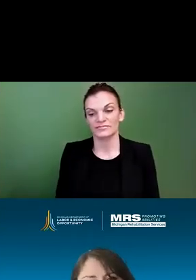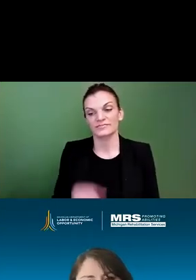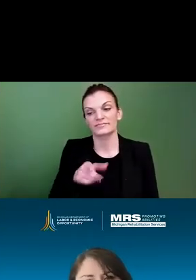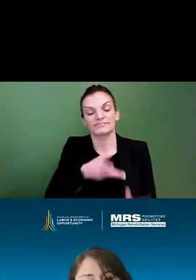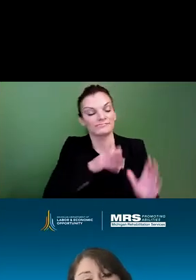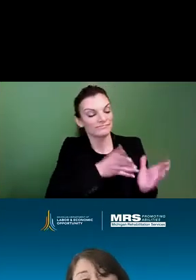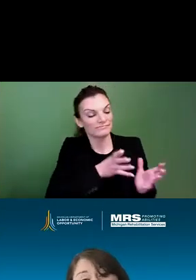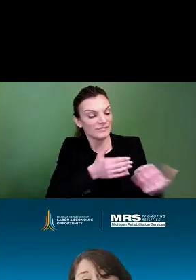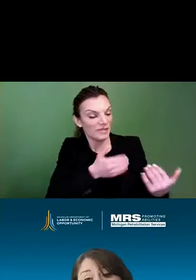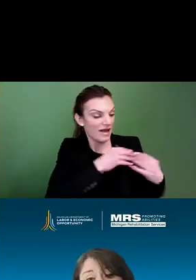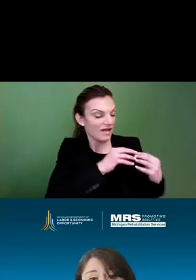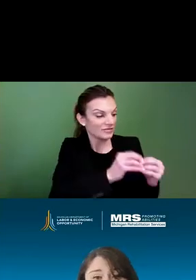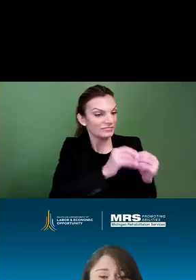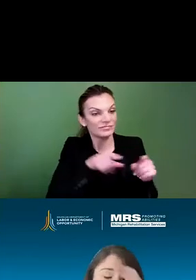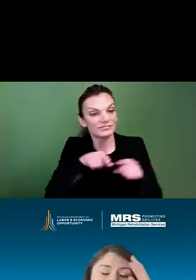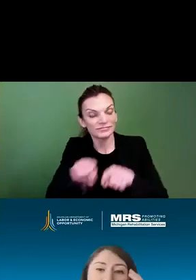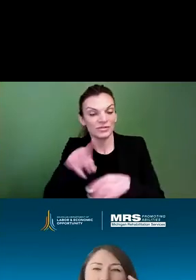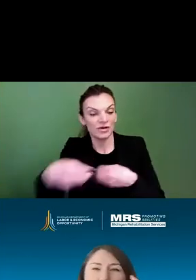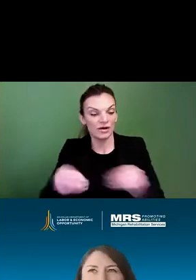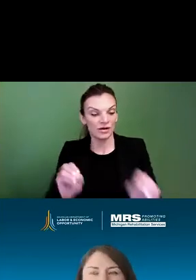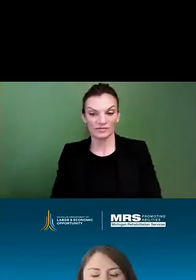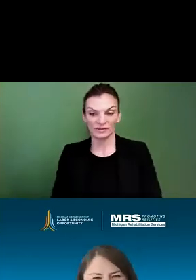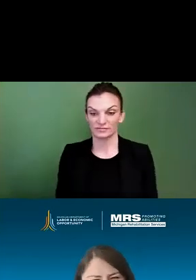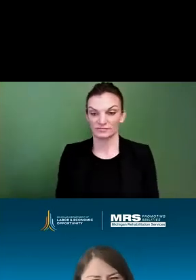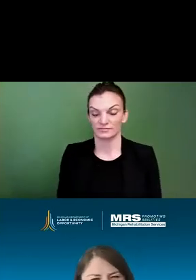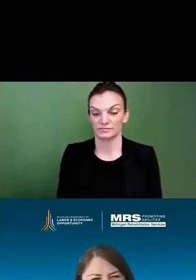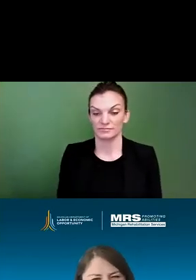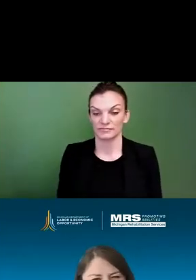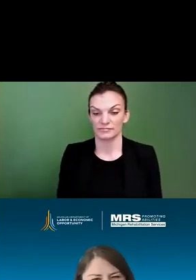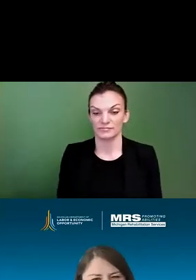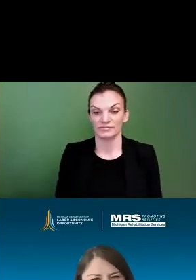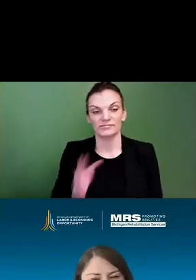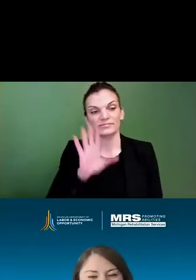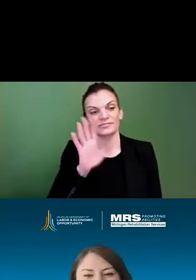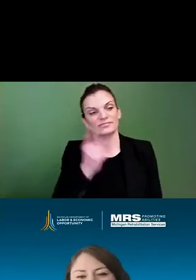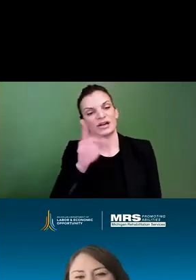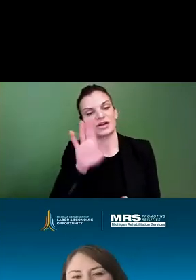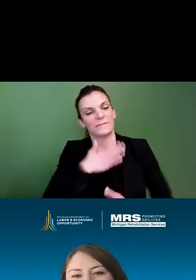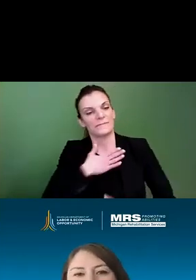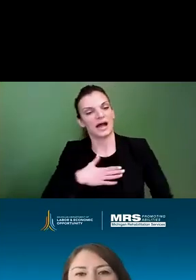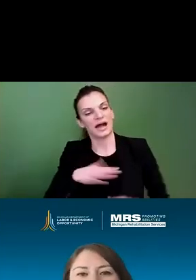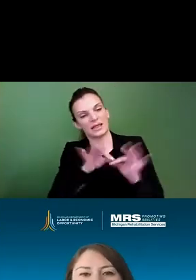and relationships that happen in the office, or read someone's nonverbals as well.